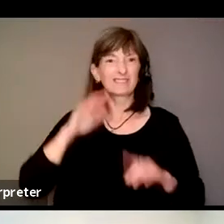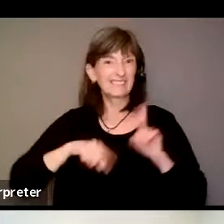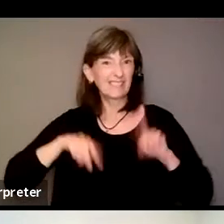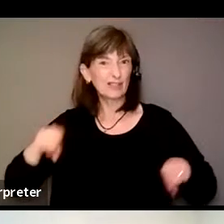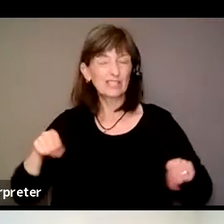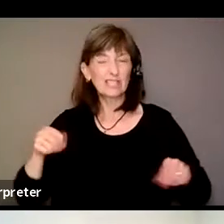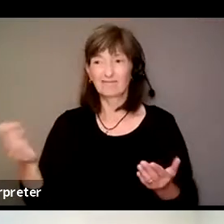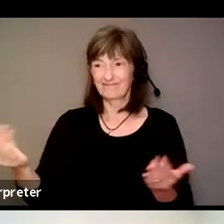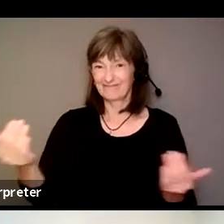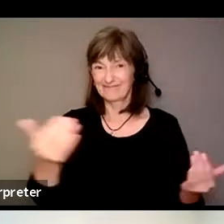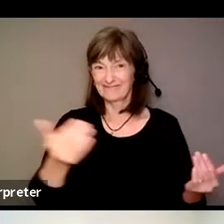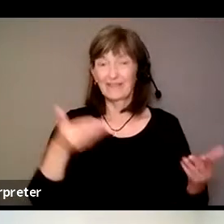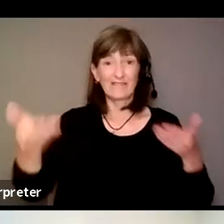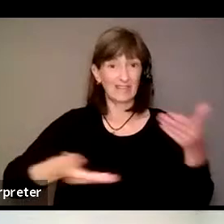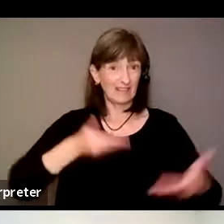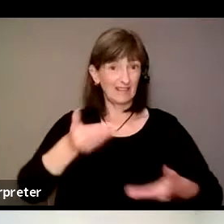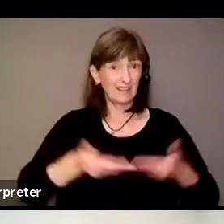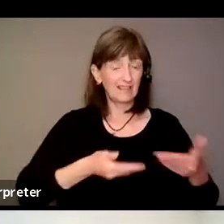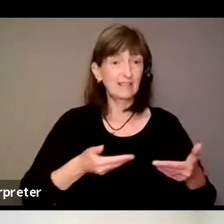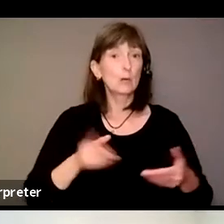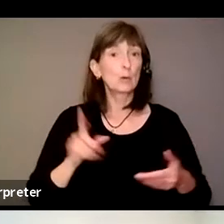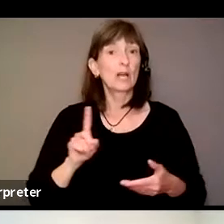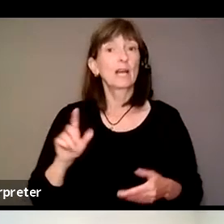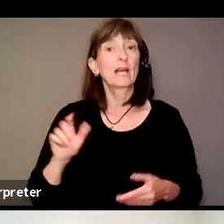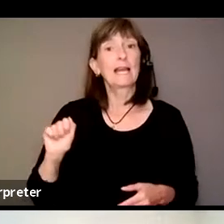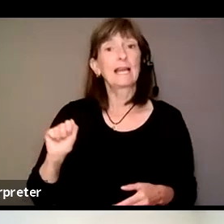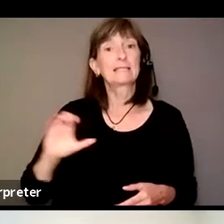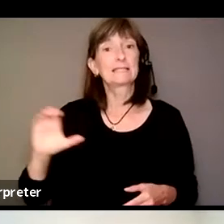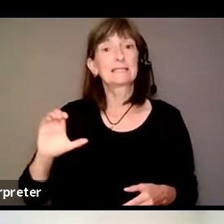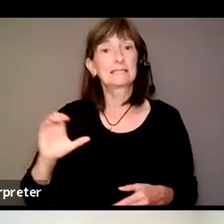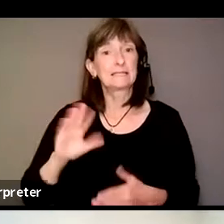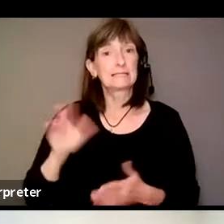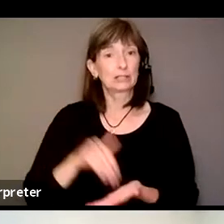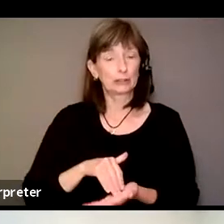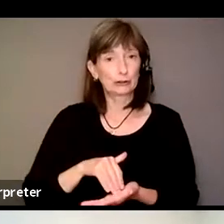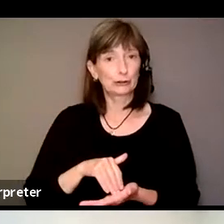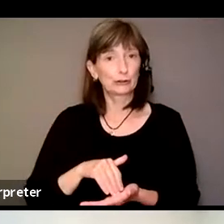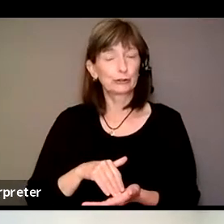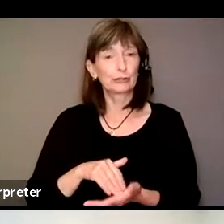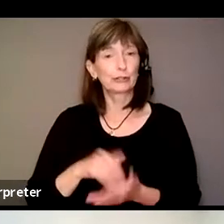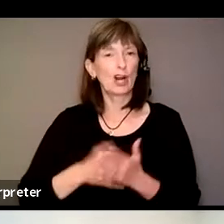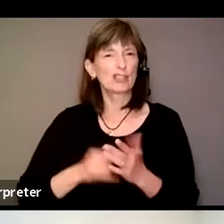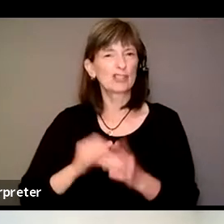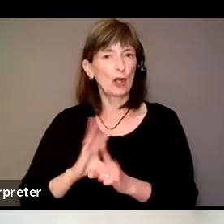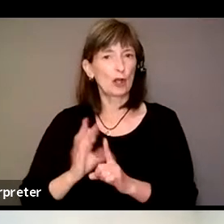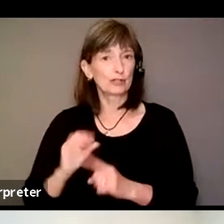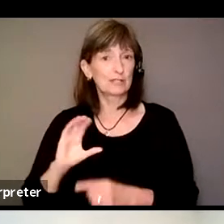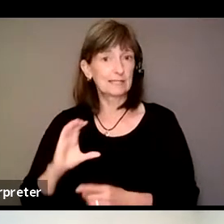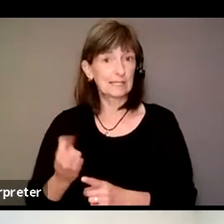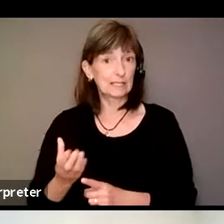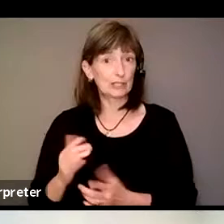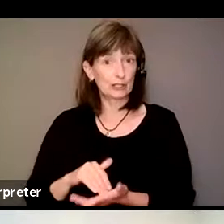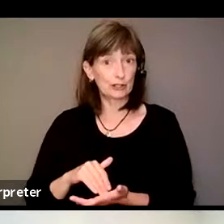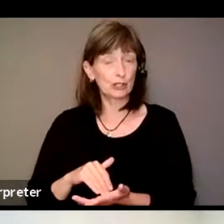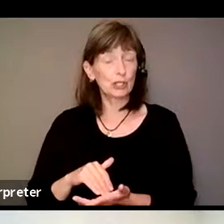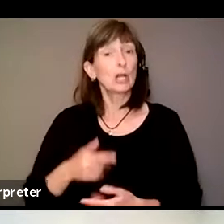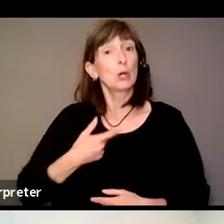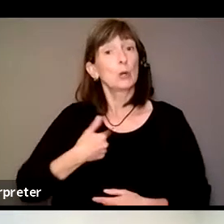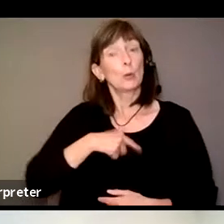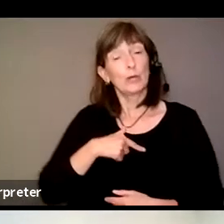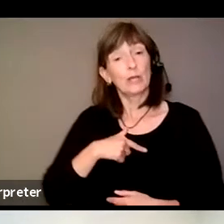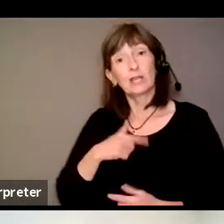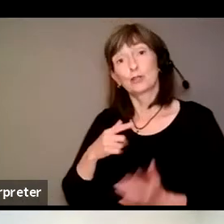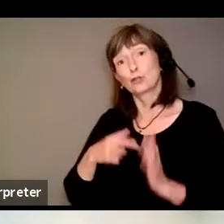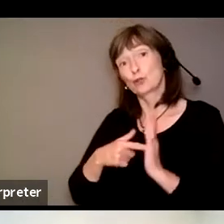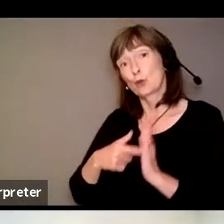we brought them to the event at the Arts and Culture Center. And what we did is we promoted our Newfoundland culture to